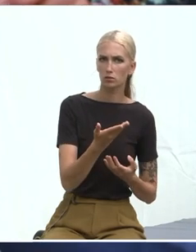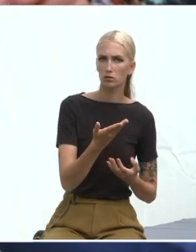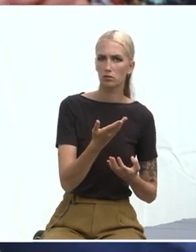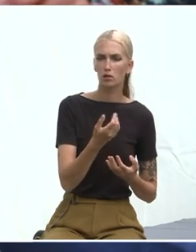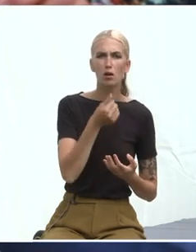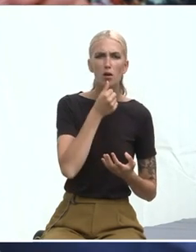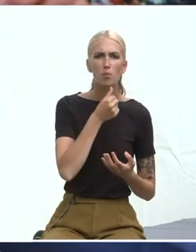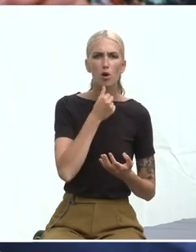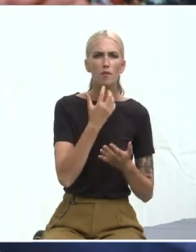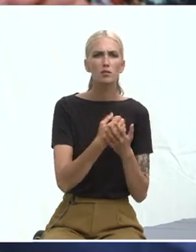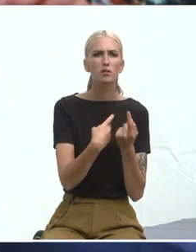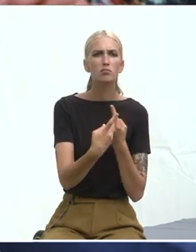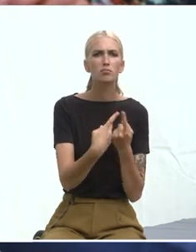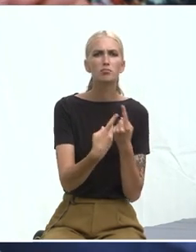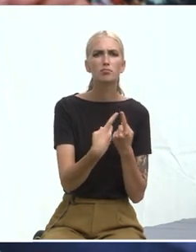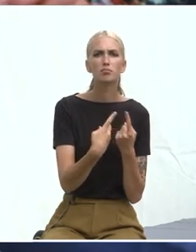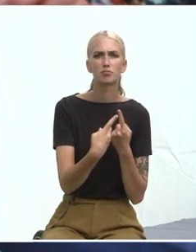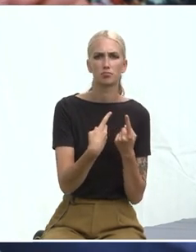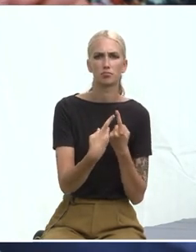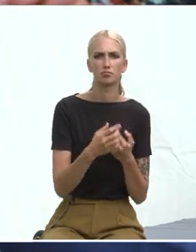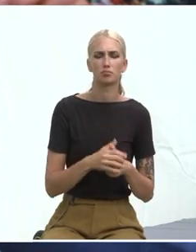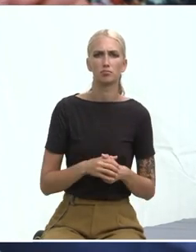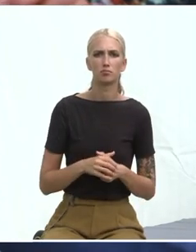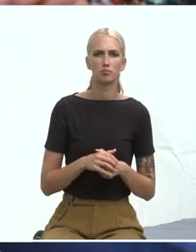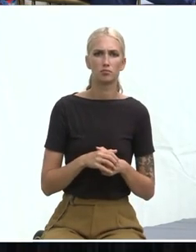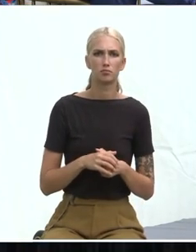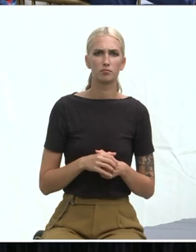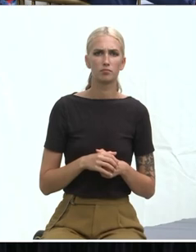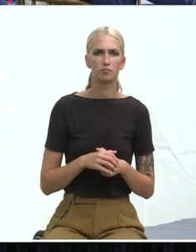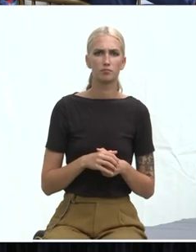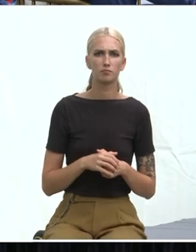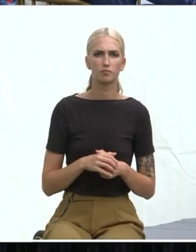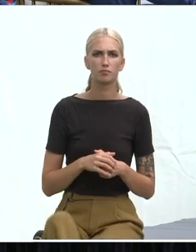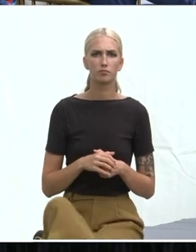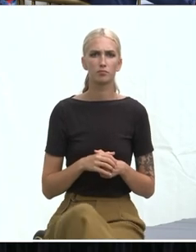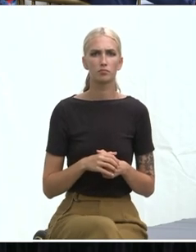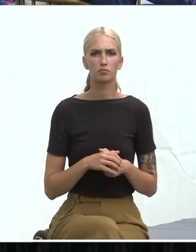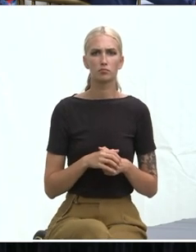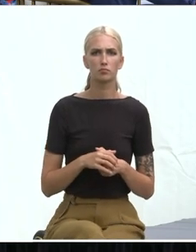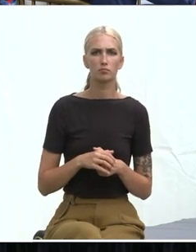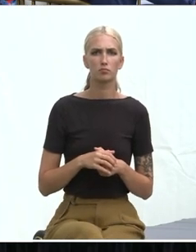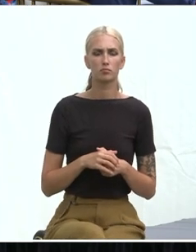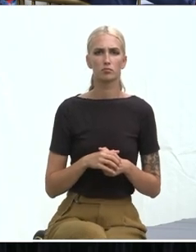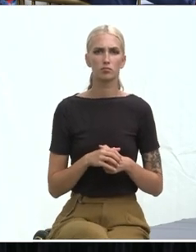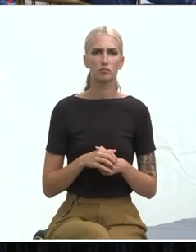dialogue with your nearest ones, if you have one. About yourself, if you have any issues.